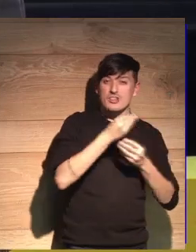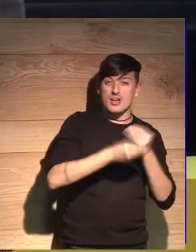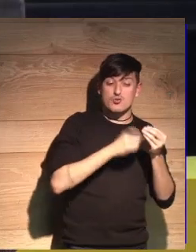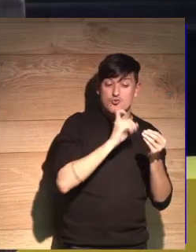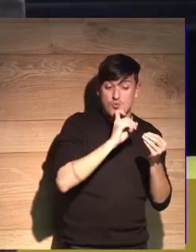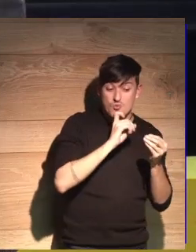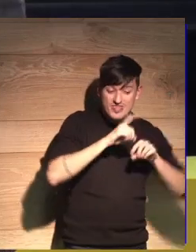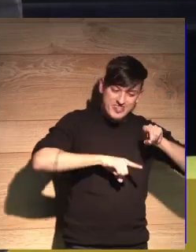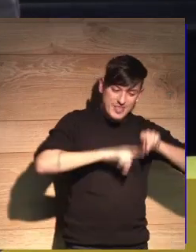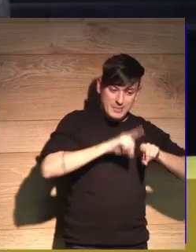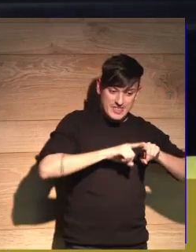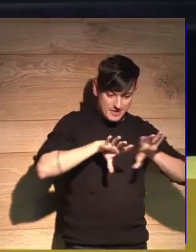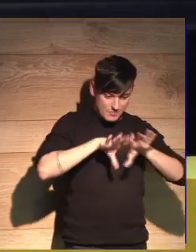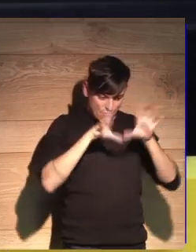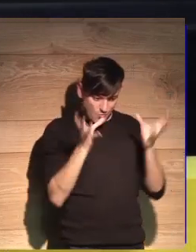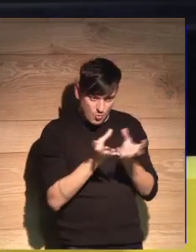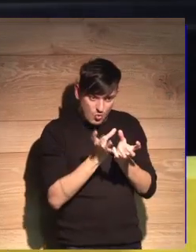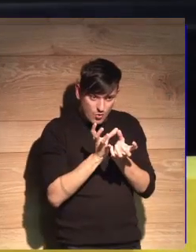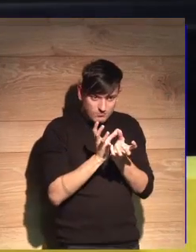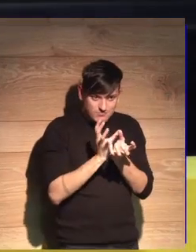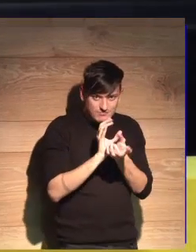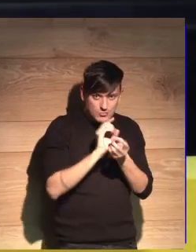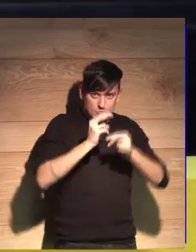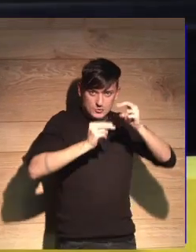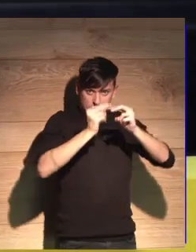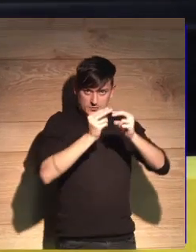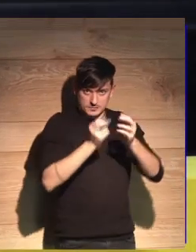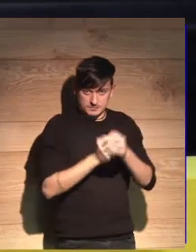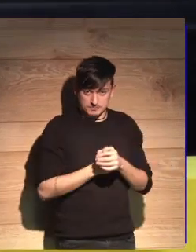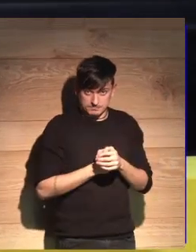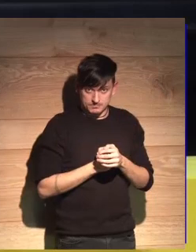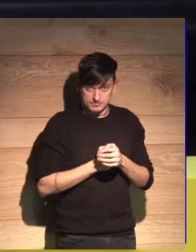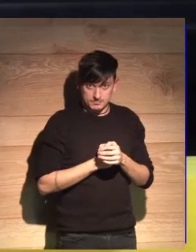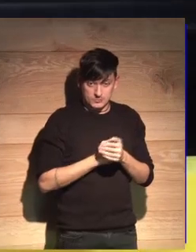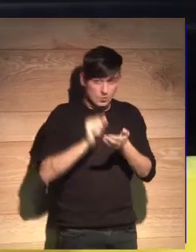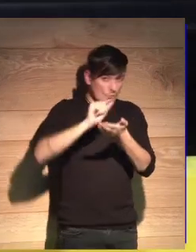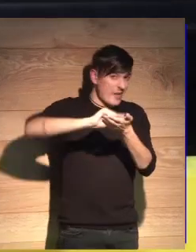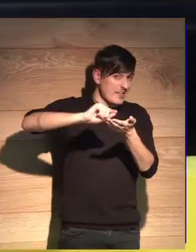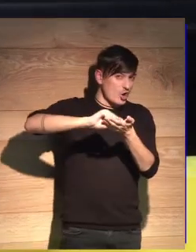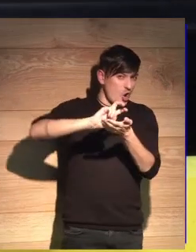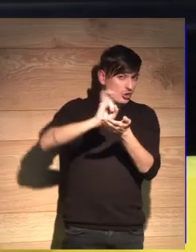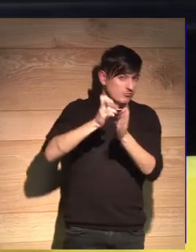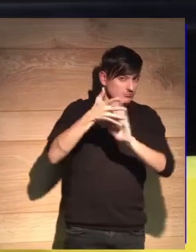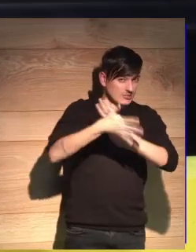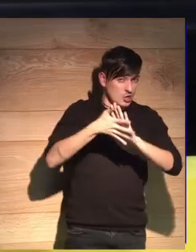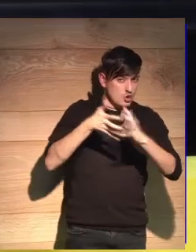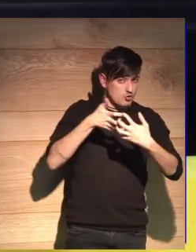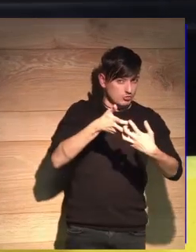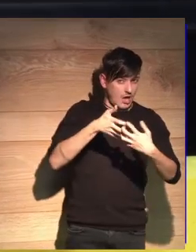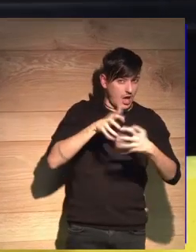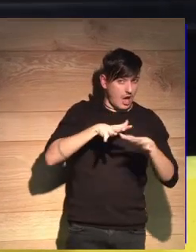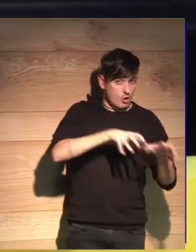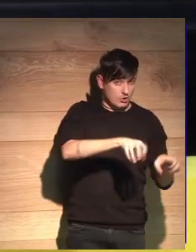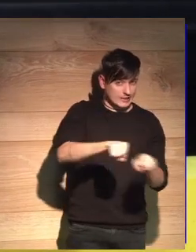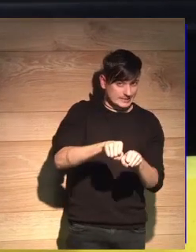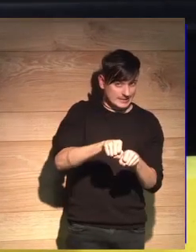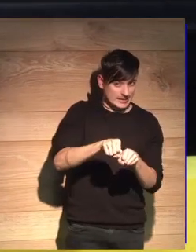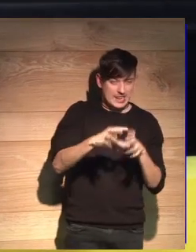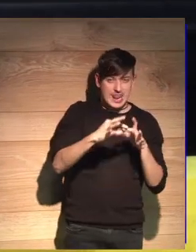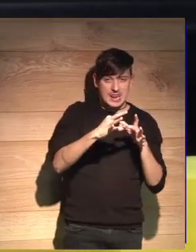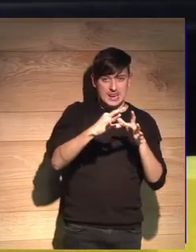how we will form this present and near future world. We were also talking in a different notebook about the fight